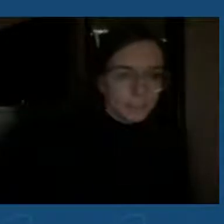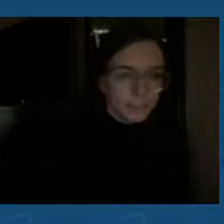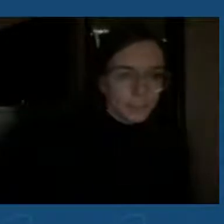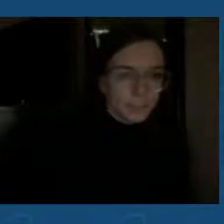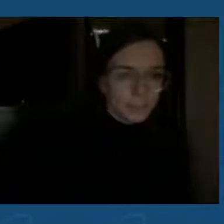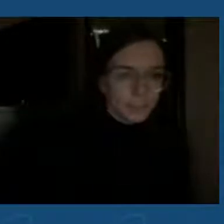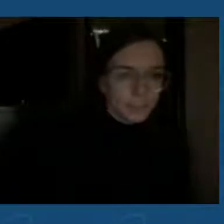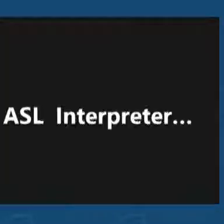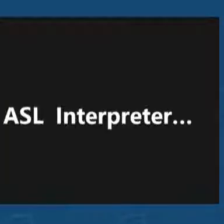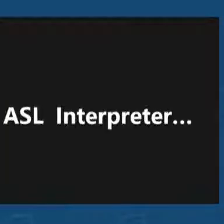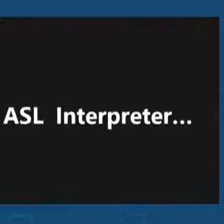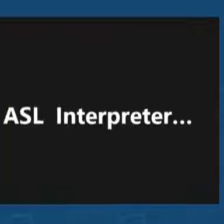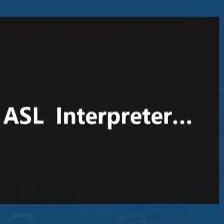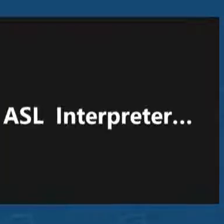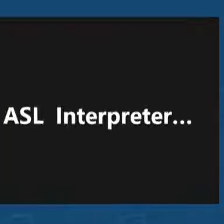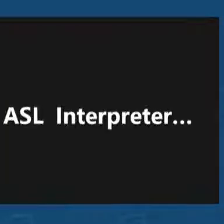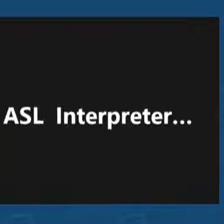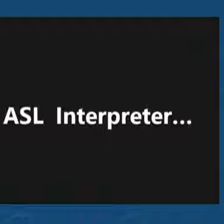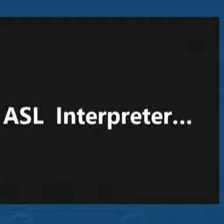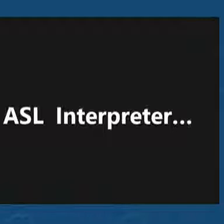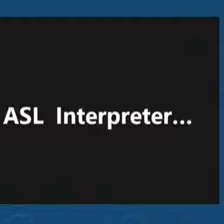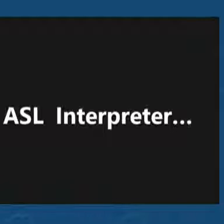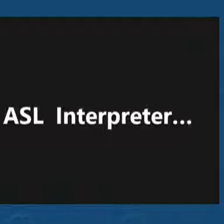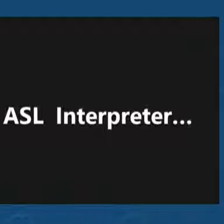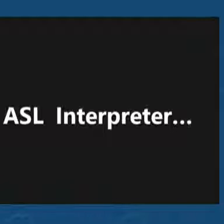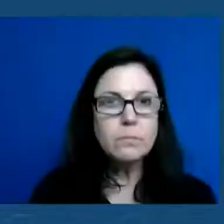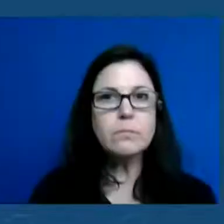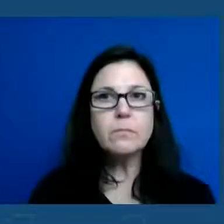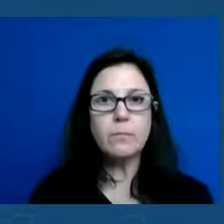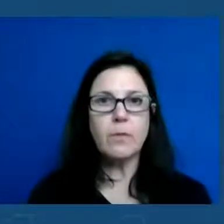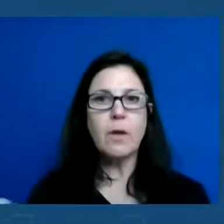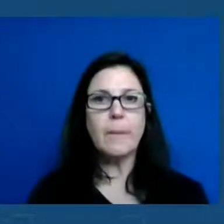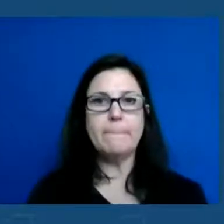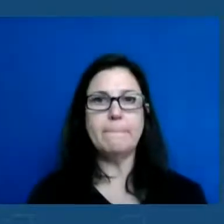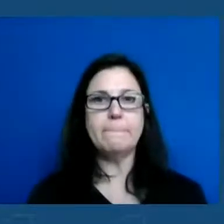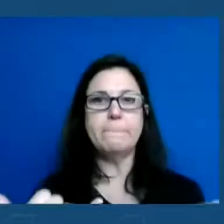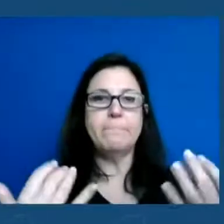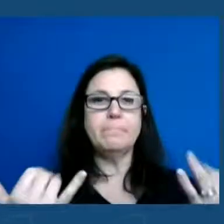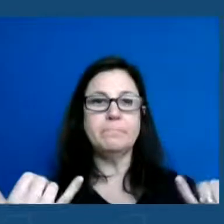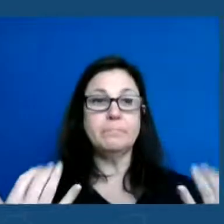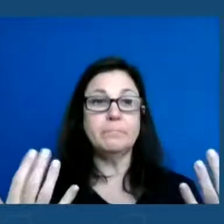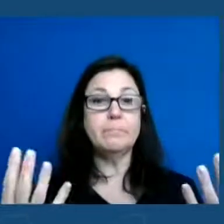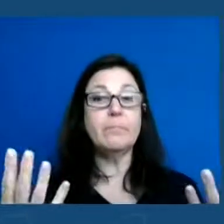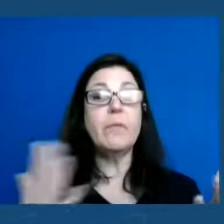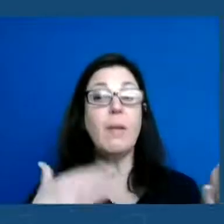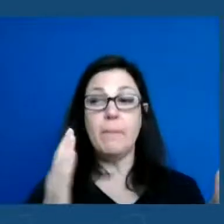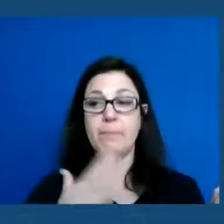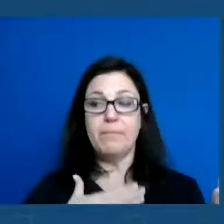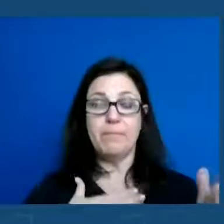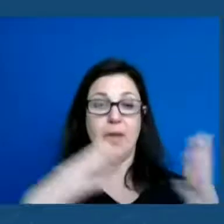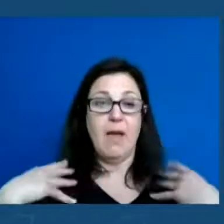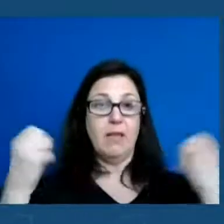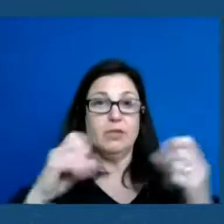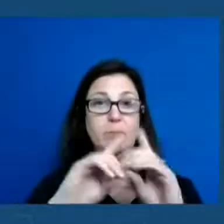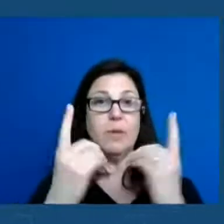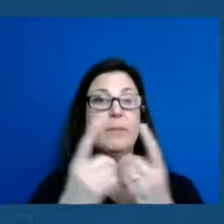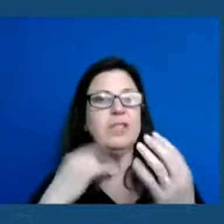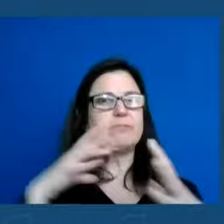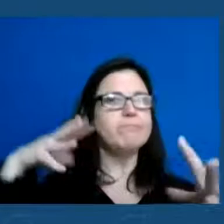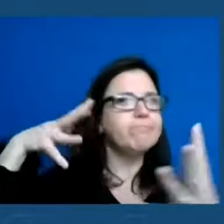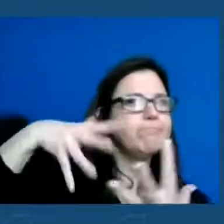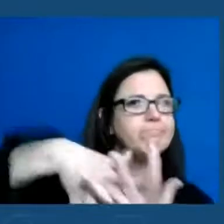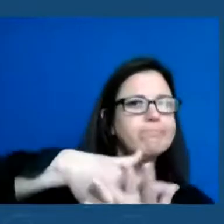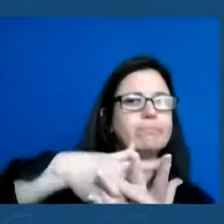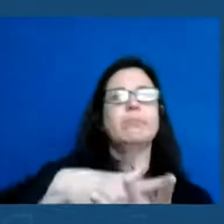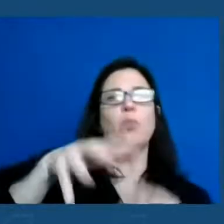of cases. My health department has been embedded and in constant communication with our local health departments here. Again, I thank